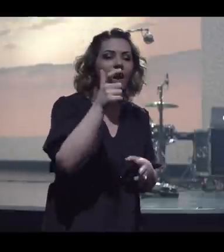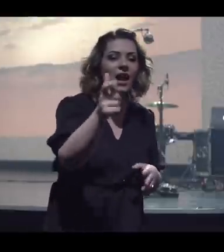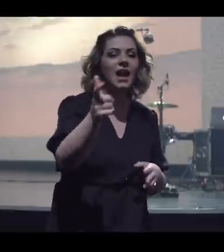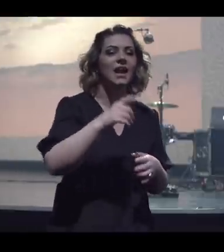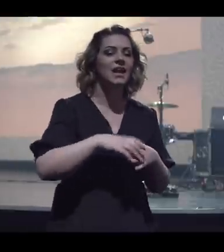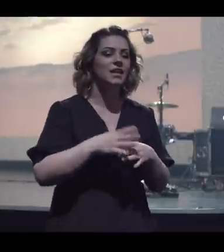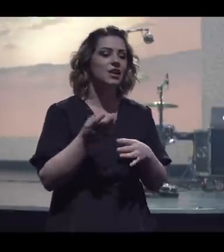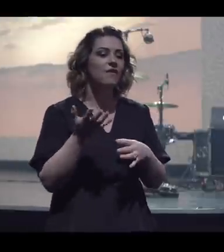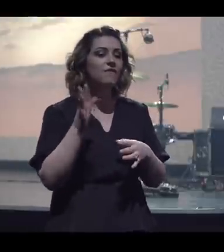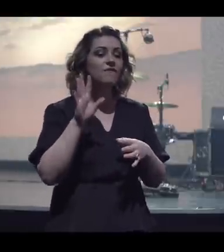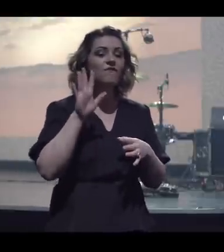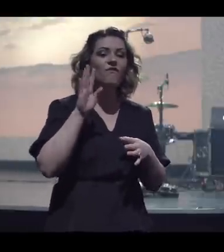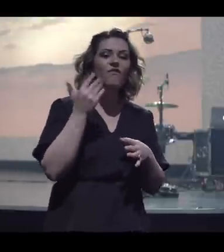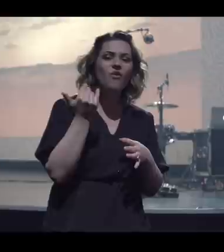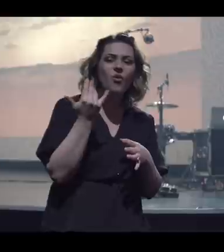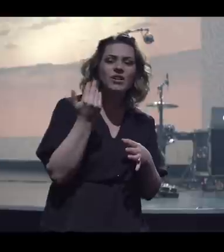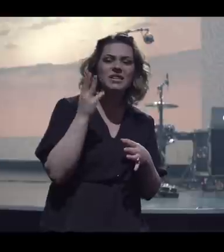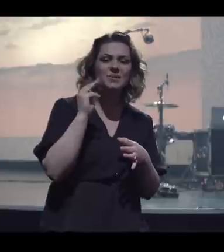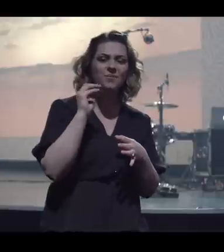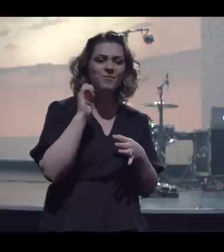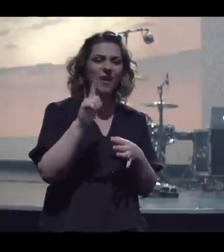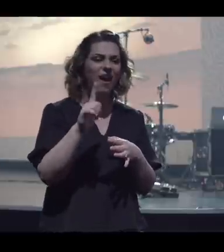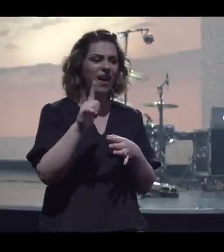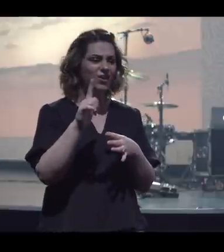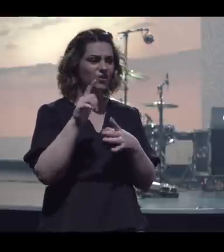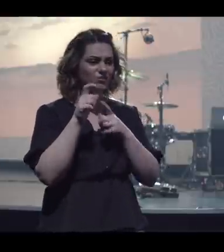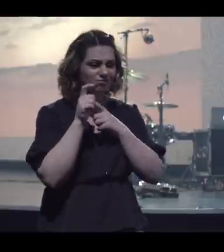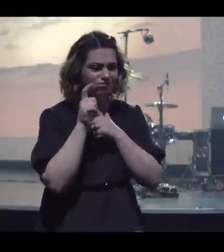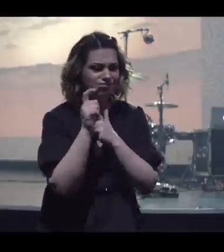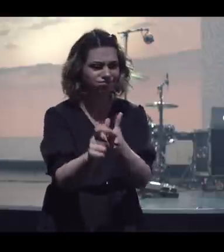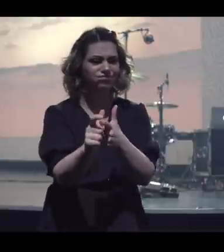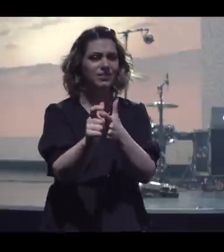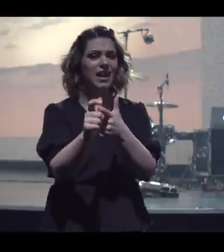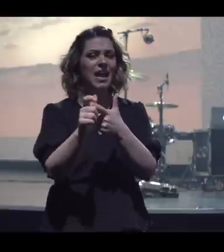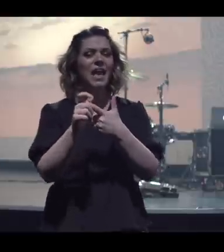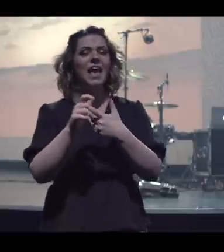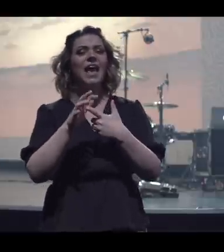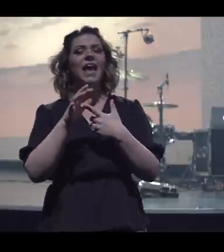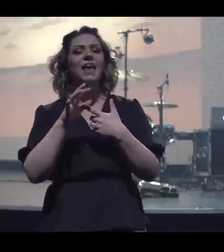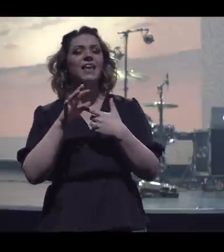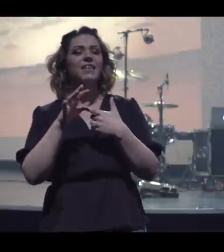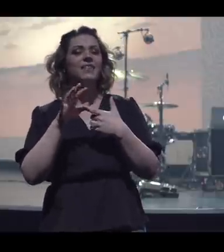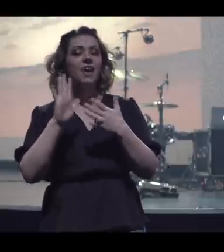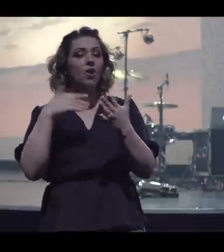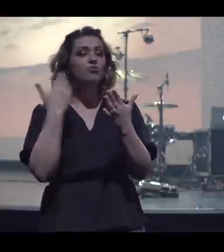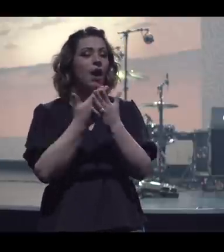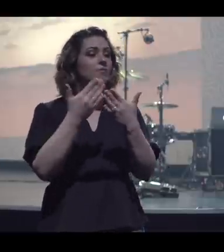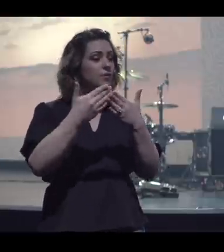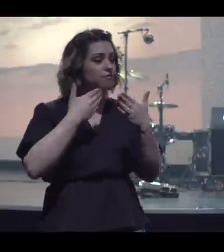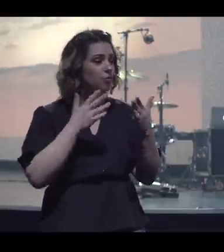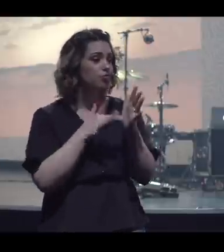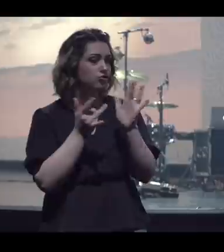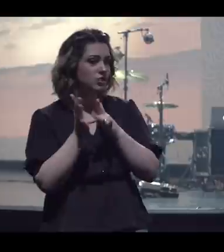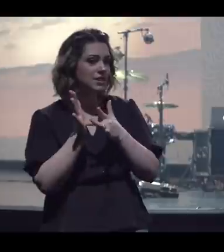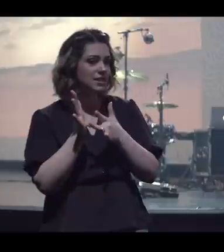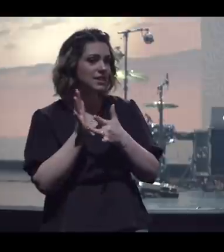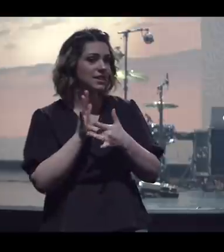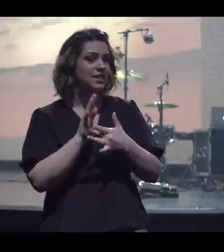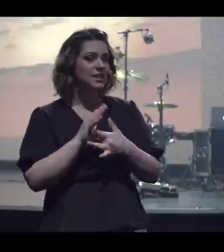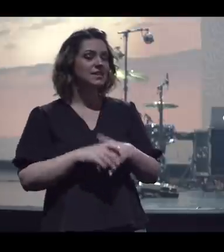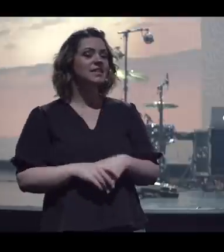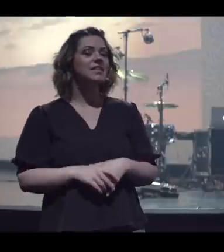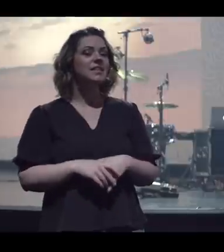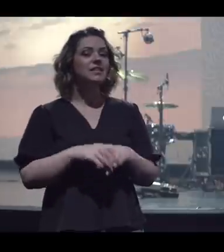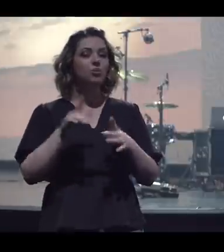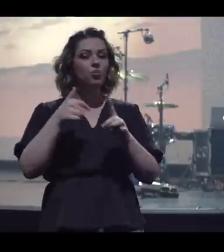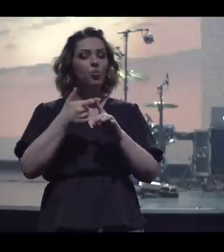about 14 miles around the lake on foot. And they beat Jesus to the other side. Can you believe it? And when he comes